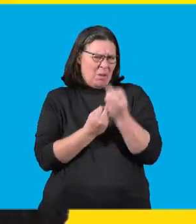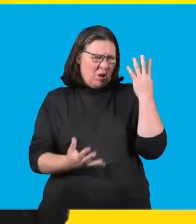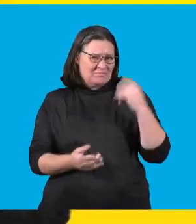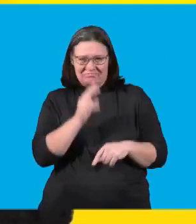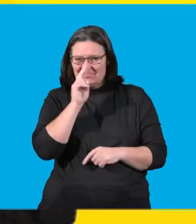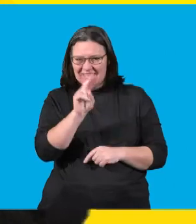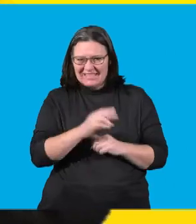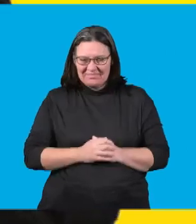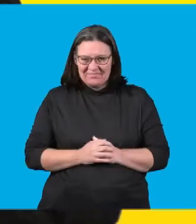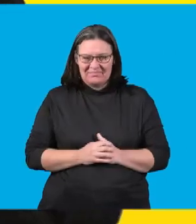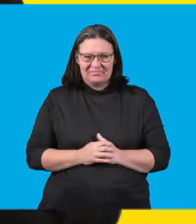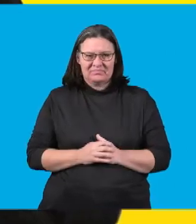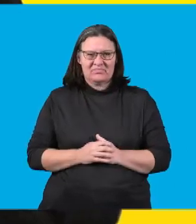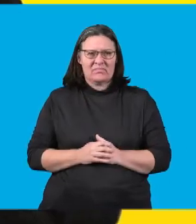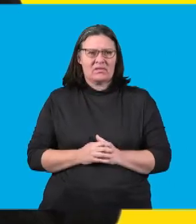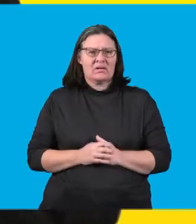get straight into it.